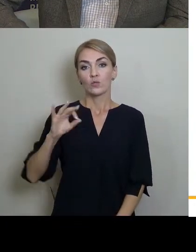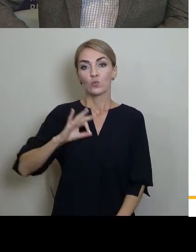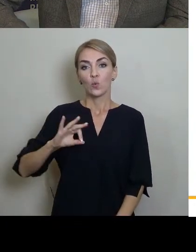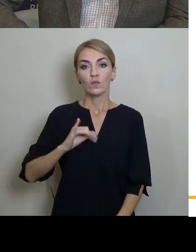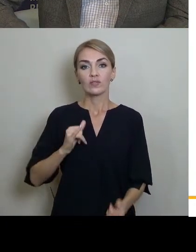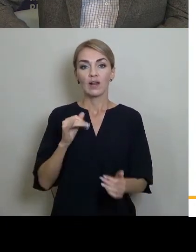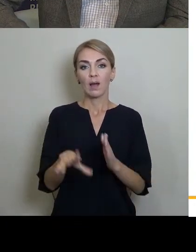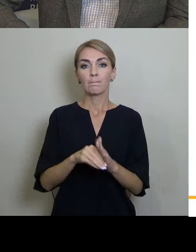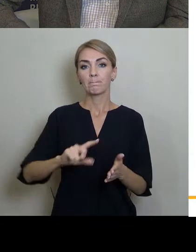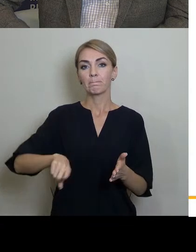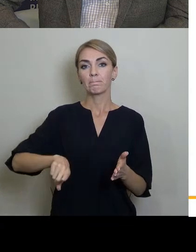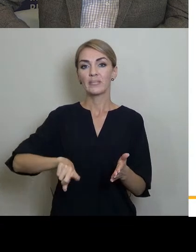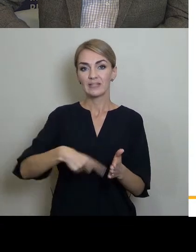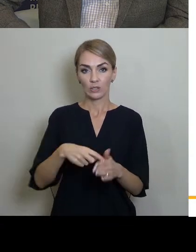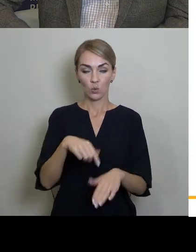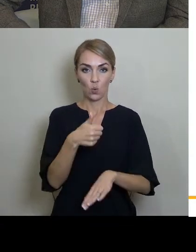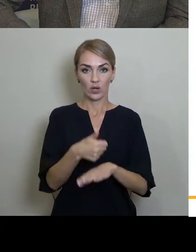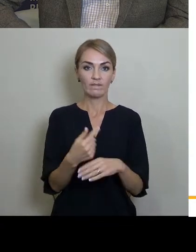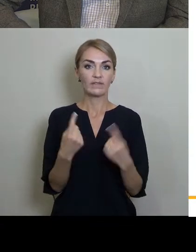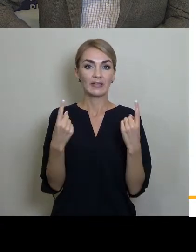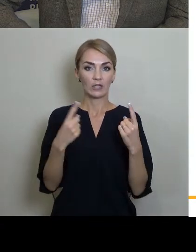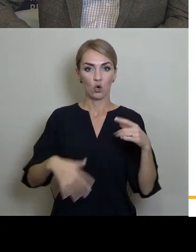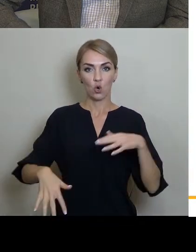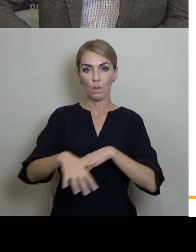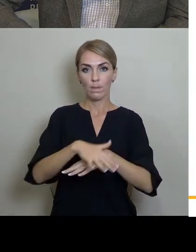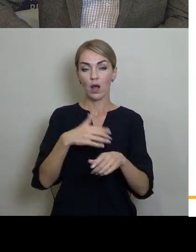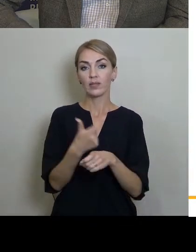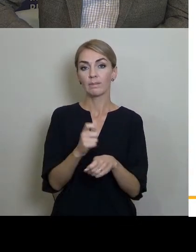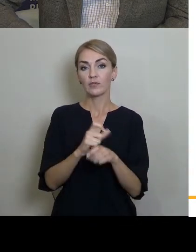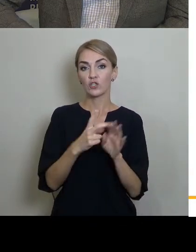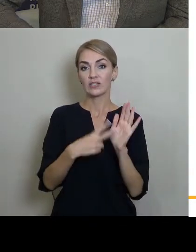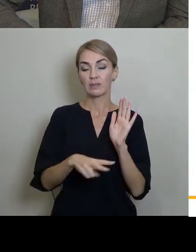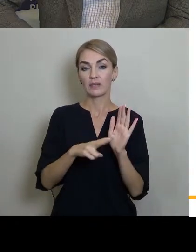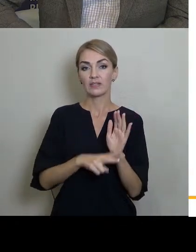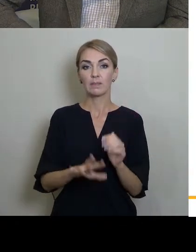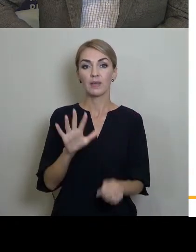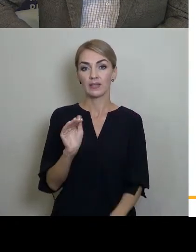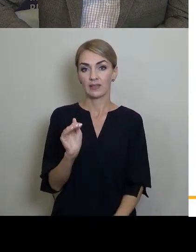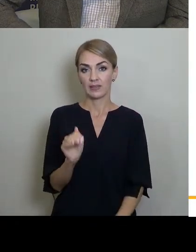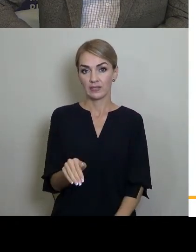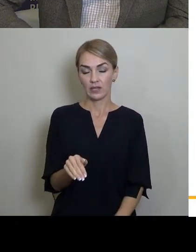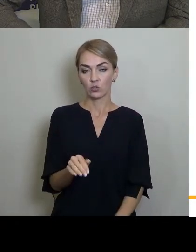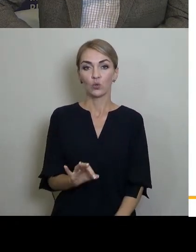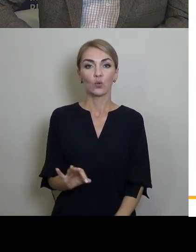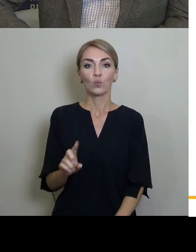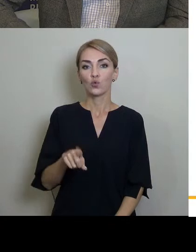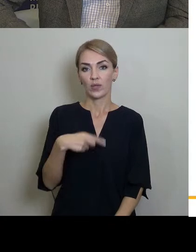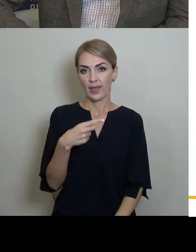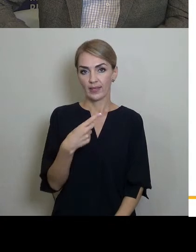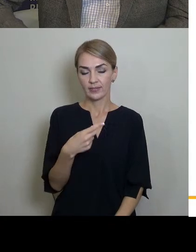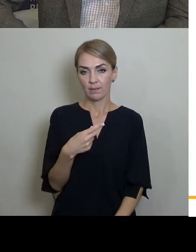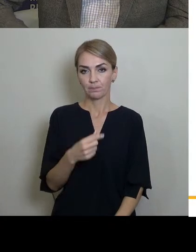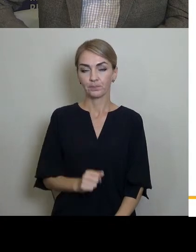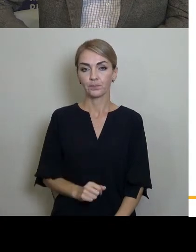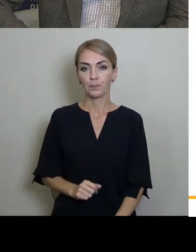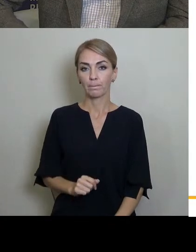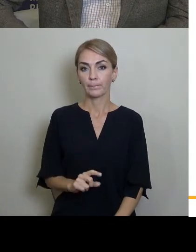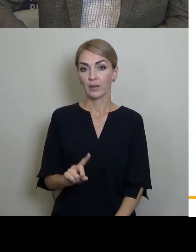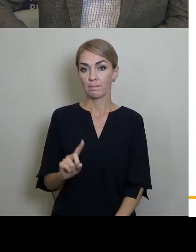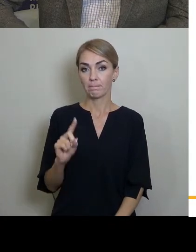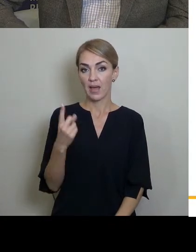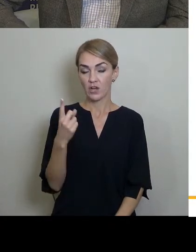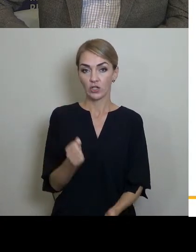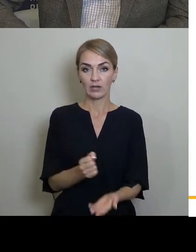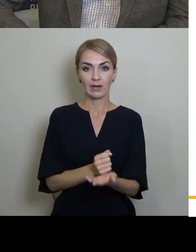has different requirements, and that is used for electing the mayors in the communities with